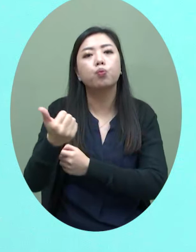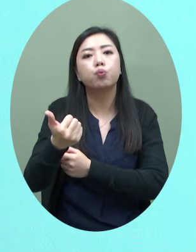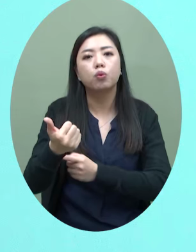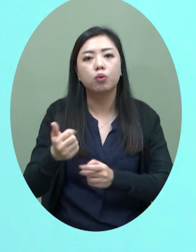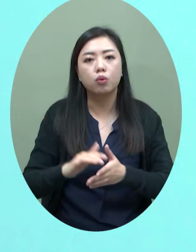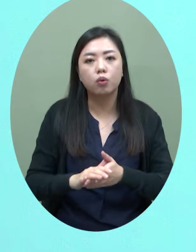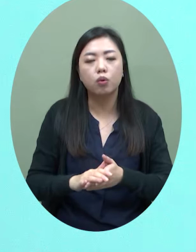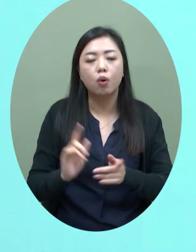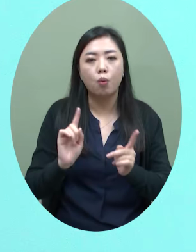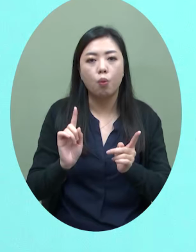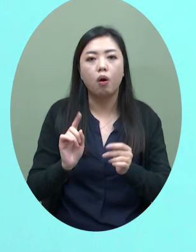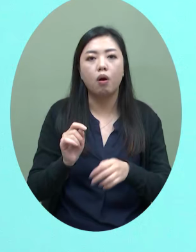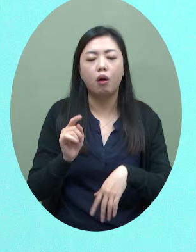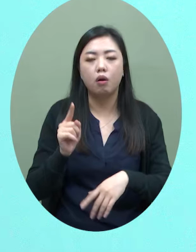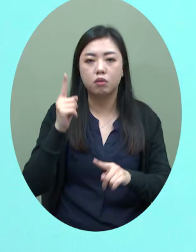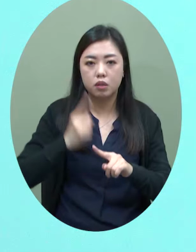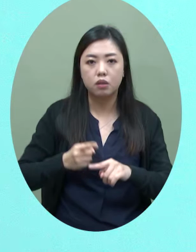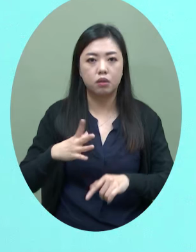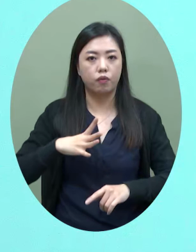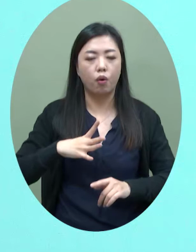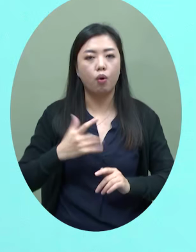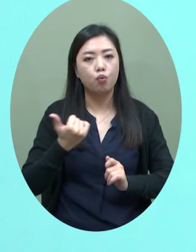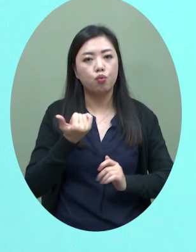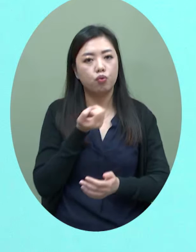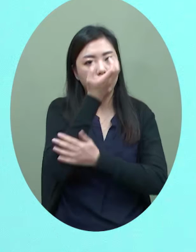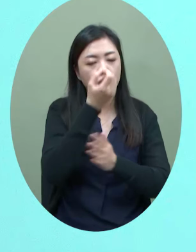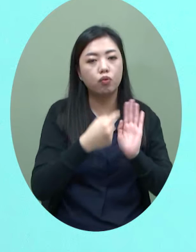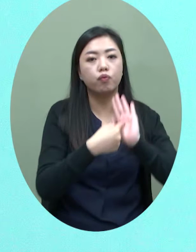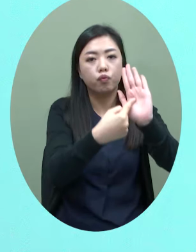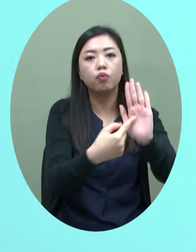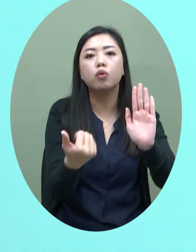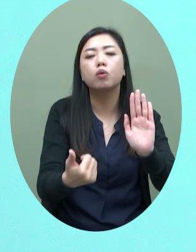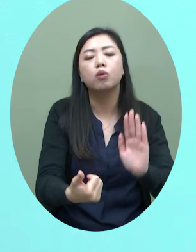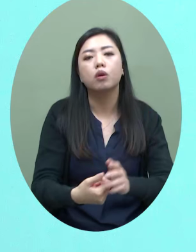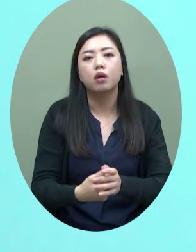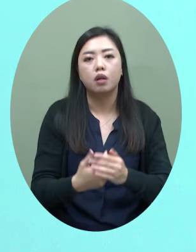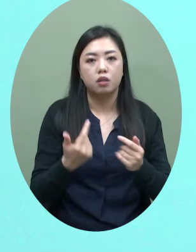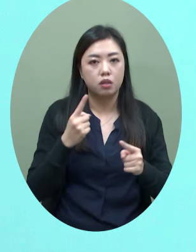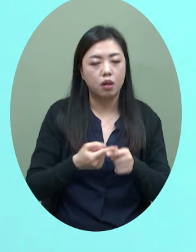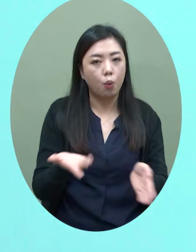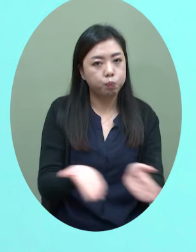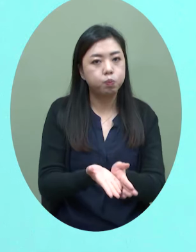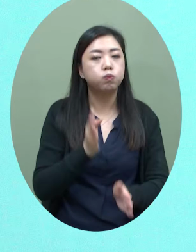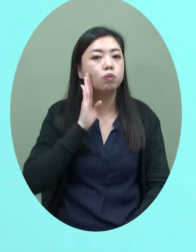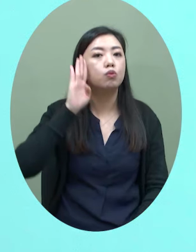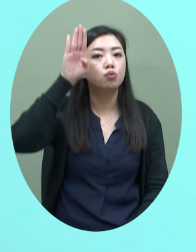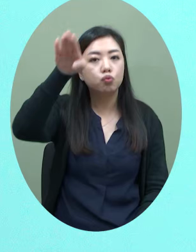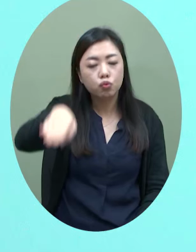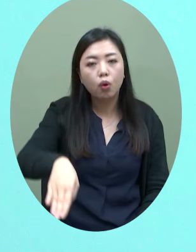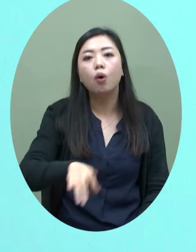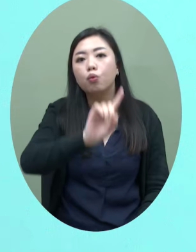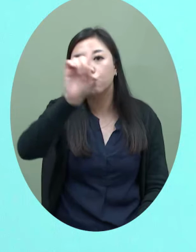Kong, and to ensure that in future, more people will be representing the holistic interest rather